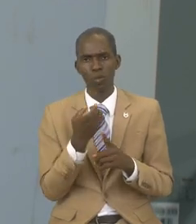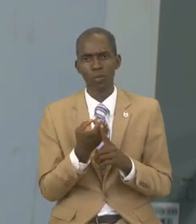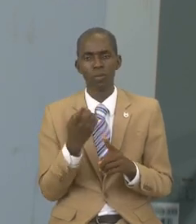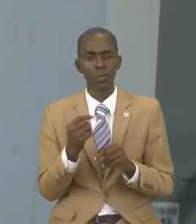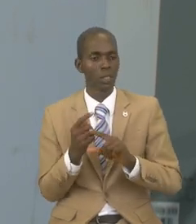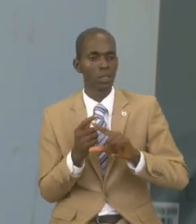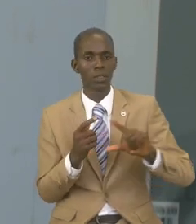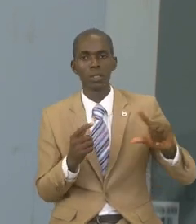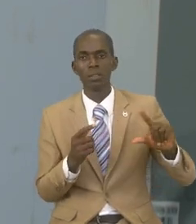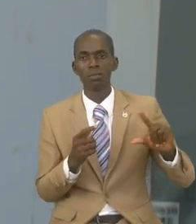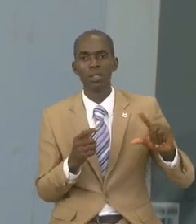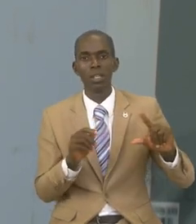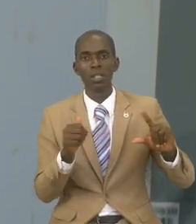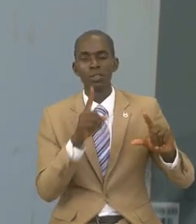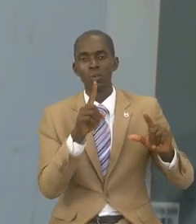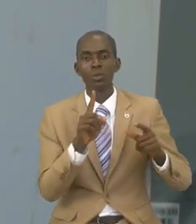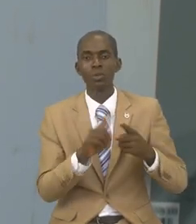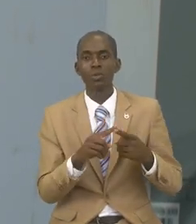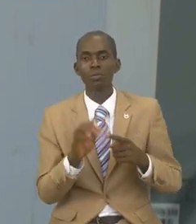supervisor there that can wave